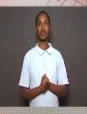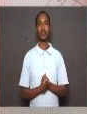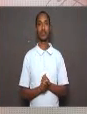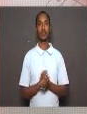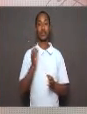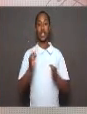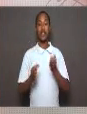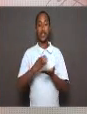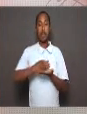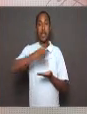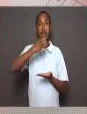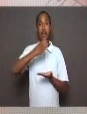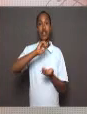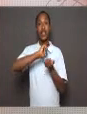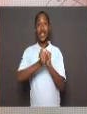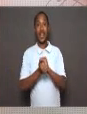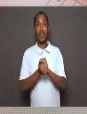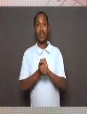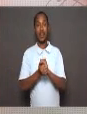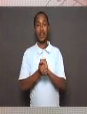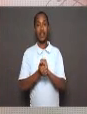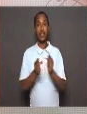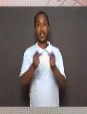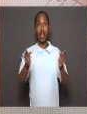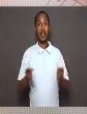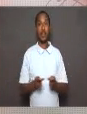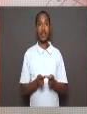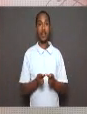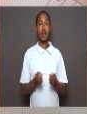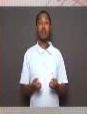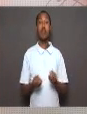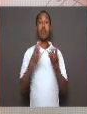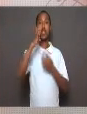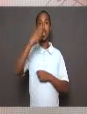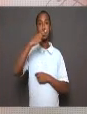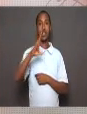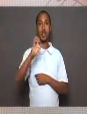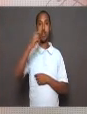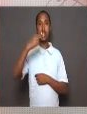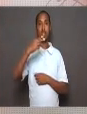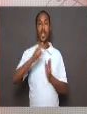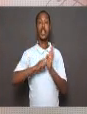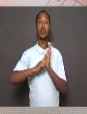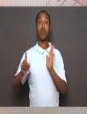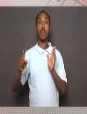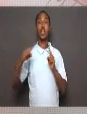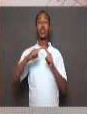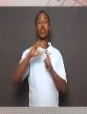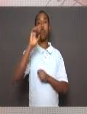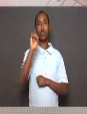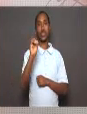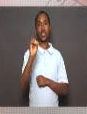If the beaker is turned on its side, more methanol becomes exposed to the